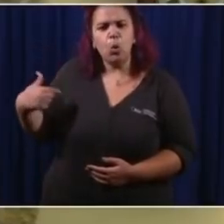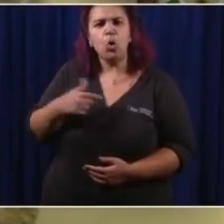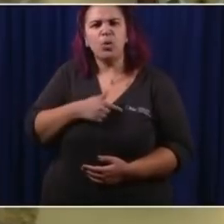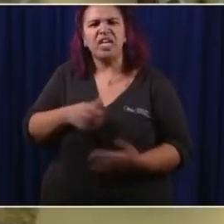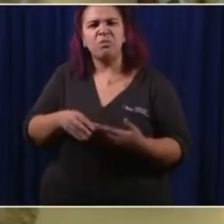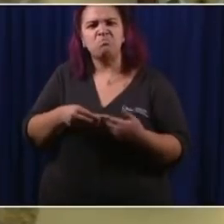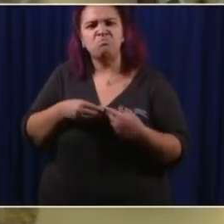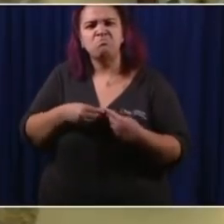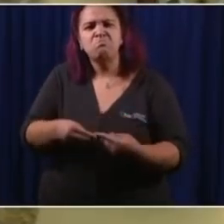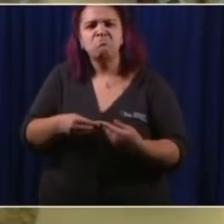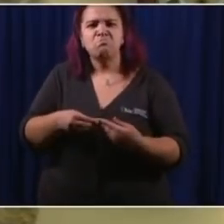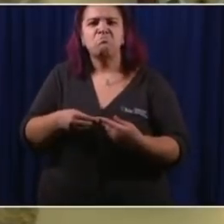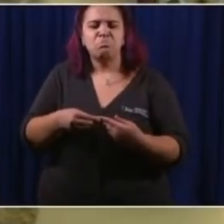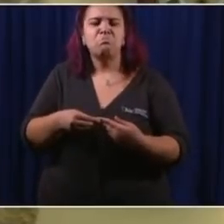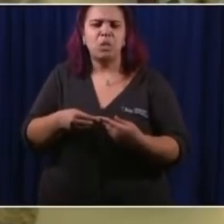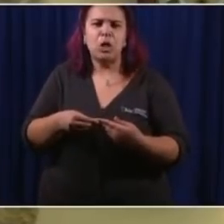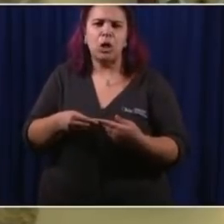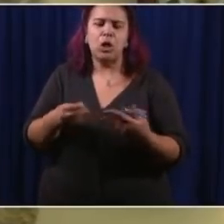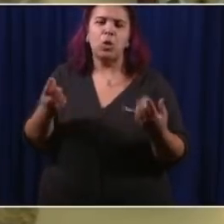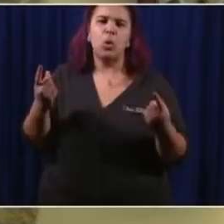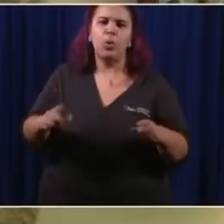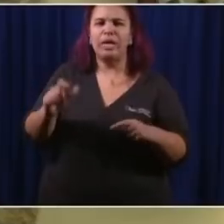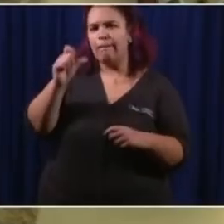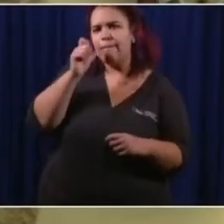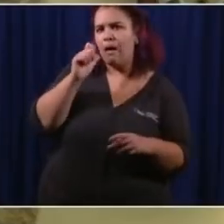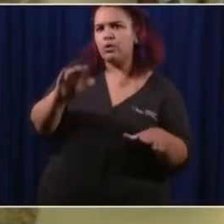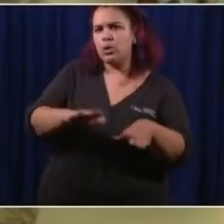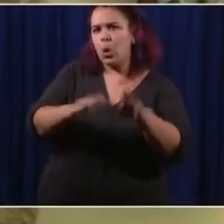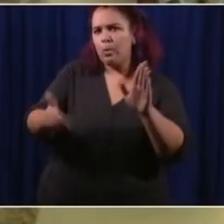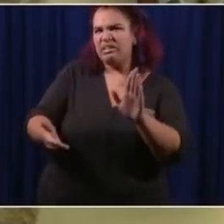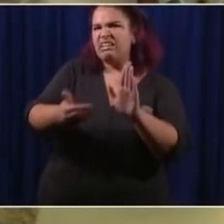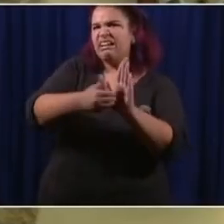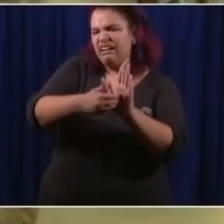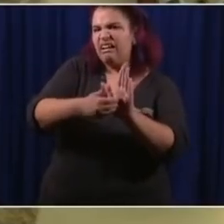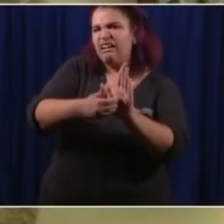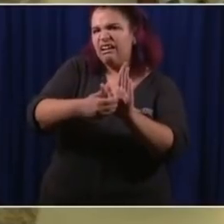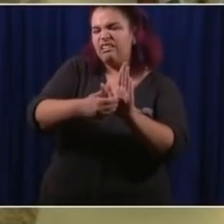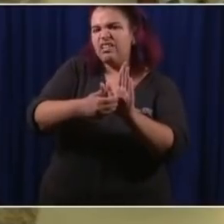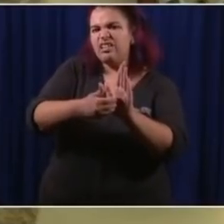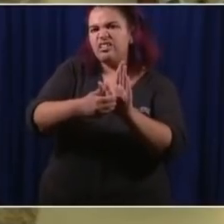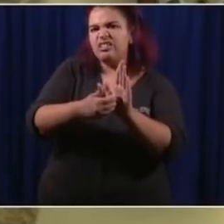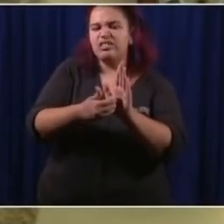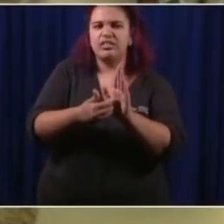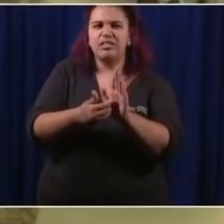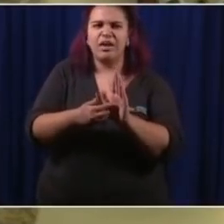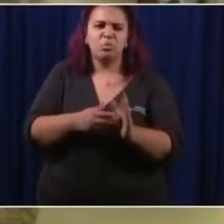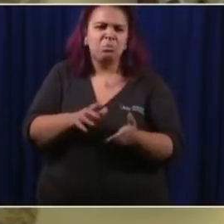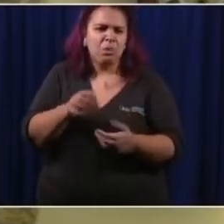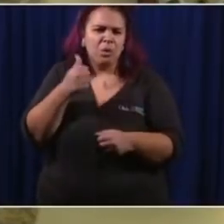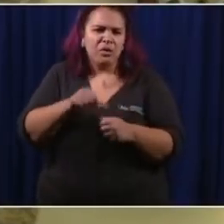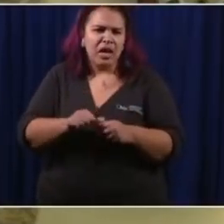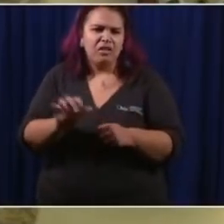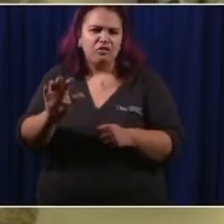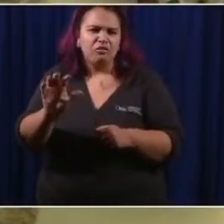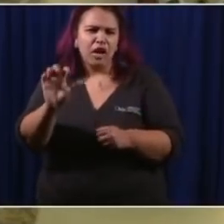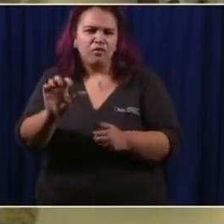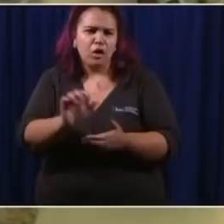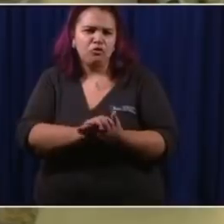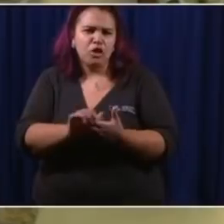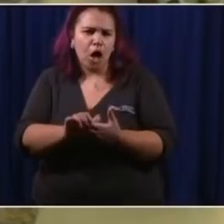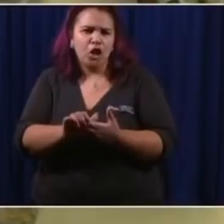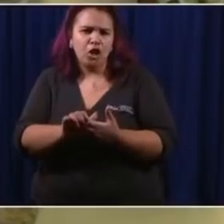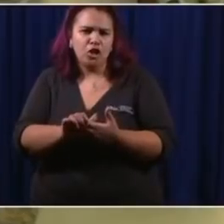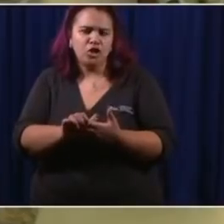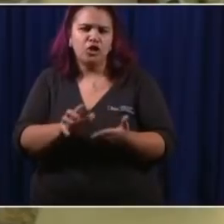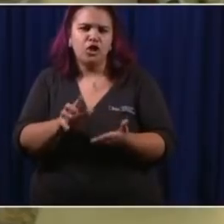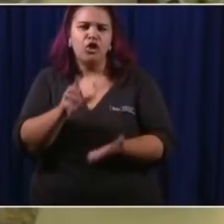every bar, when they started back up after they've been closed in regard to the first, I think it's $500 of the liquor. But I know this